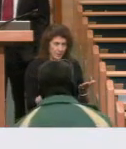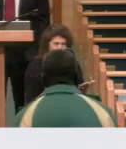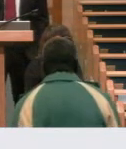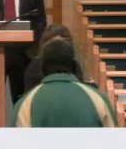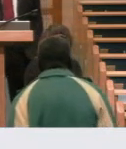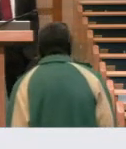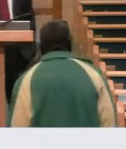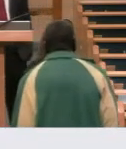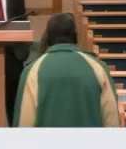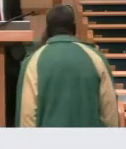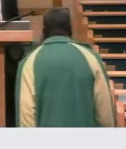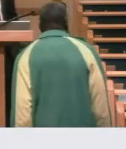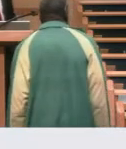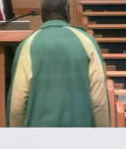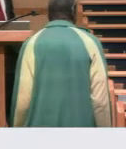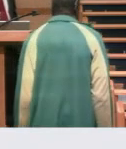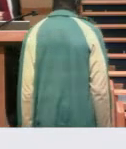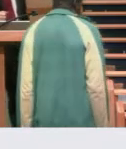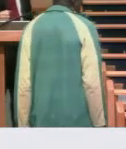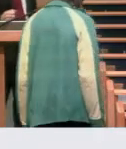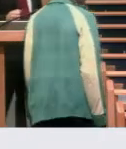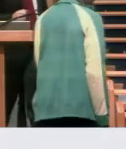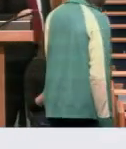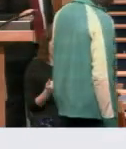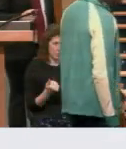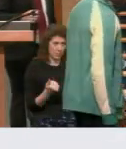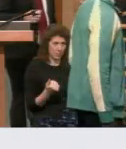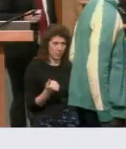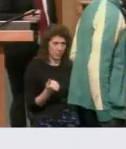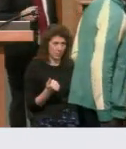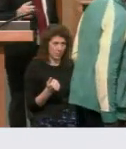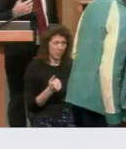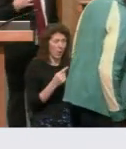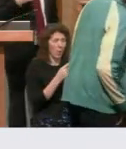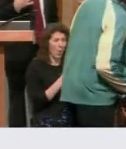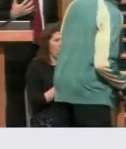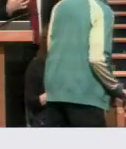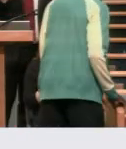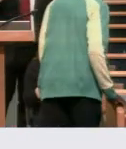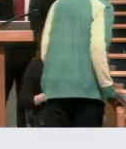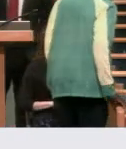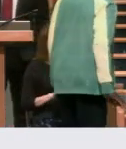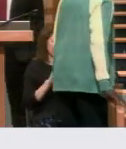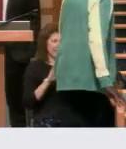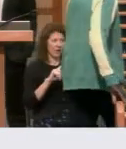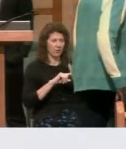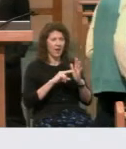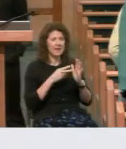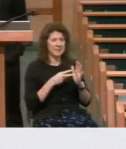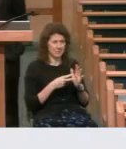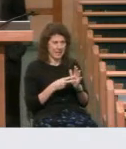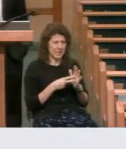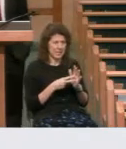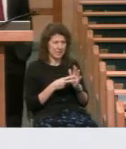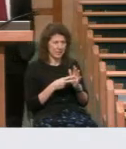The definition of sacrifice. You have to give something up personally. Yes. If I was going to offer